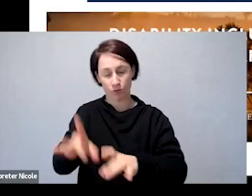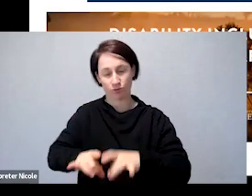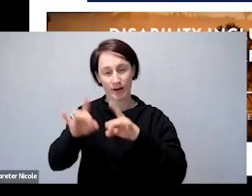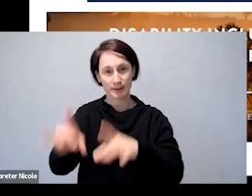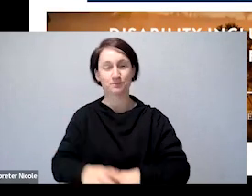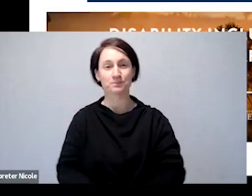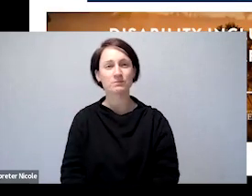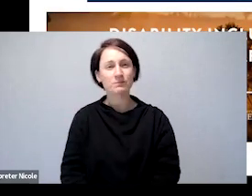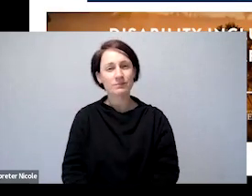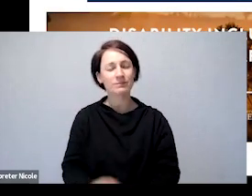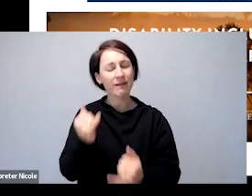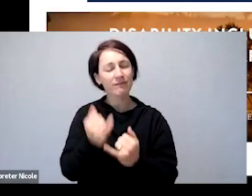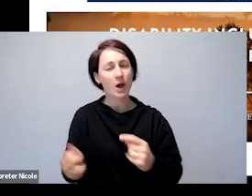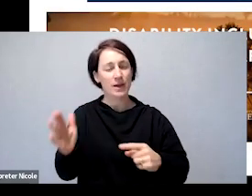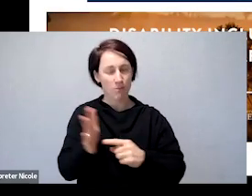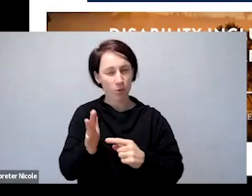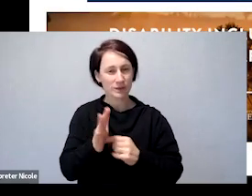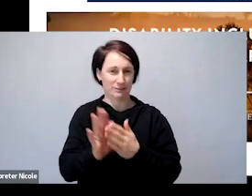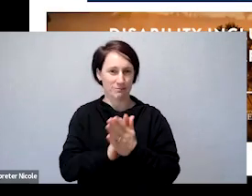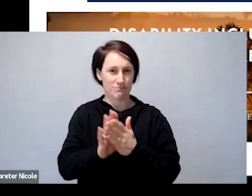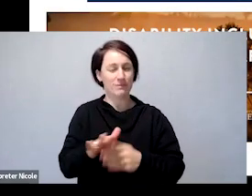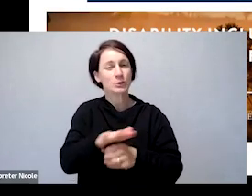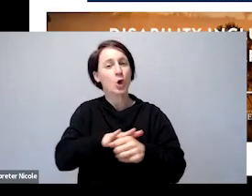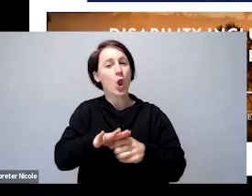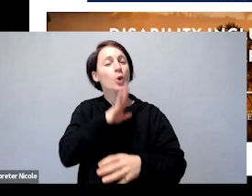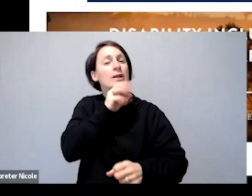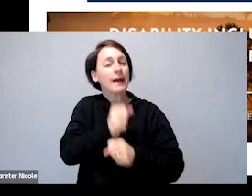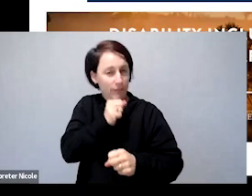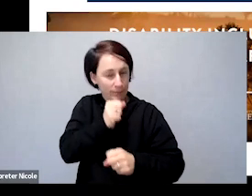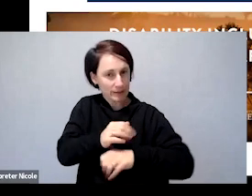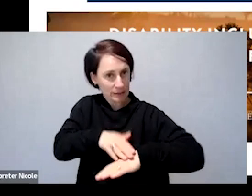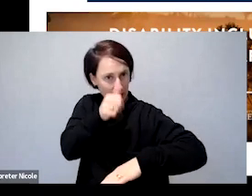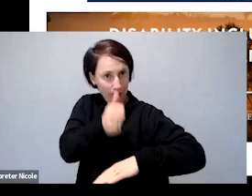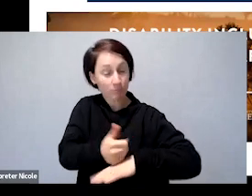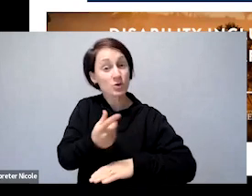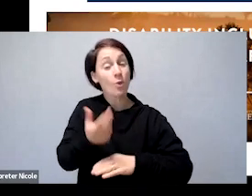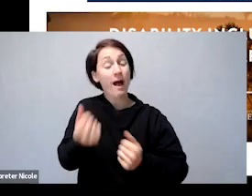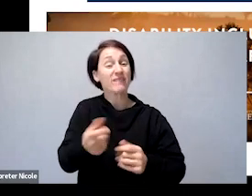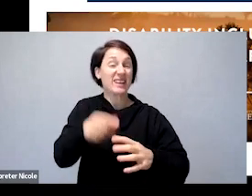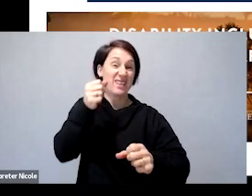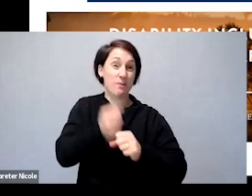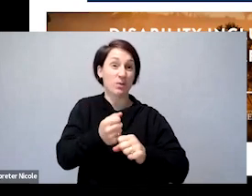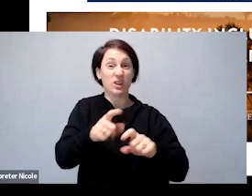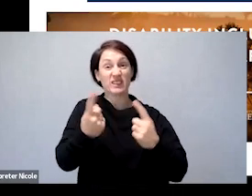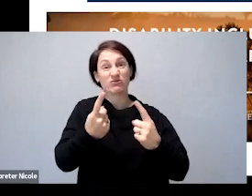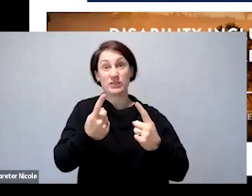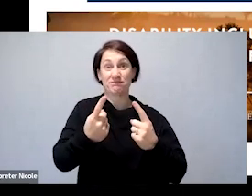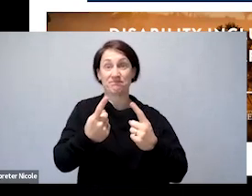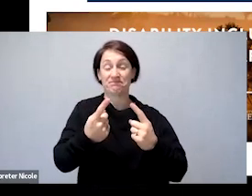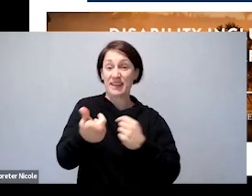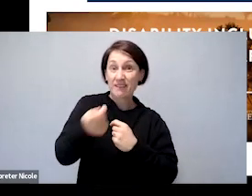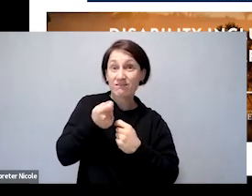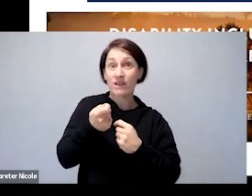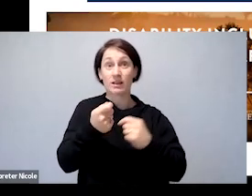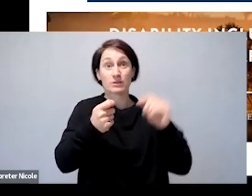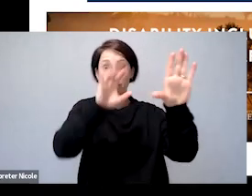Important to these forums is hosting by local government. And on this slide is just a sample of the invitations that local governments have created to